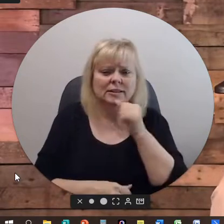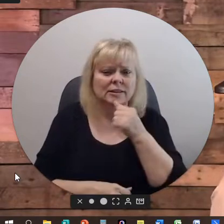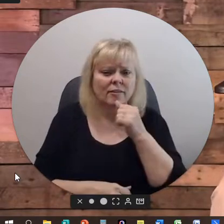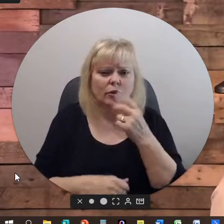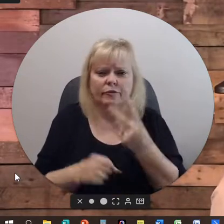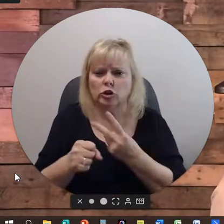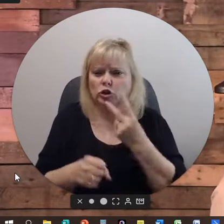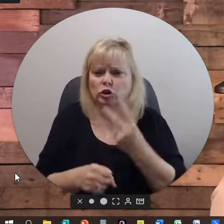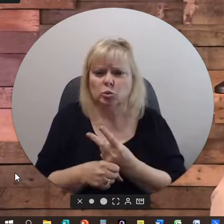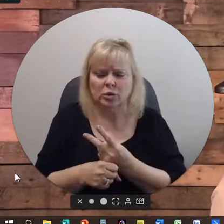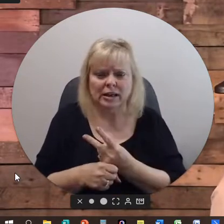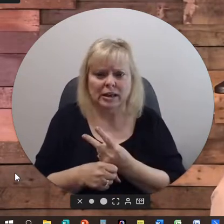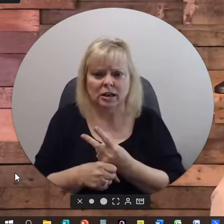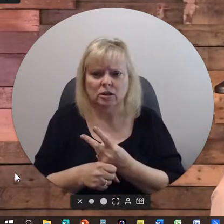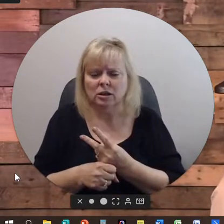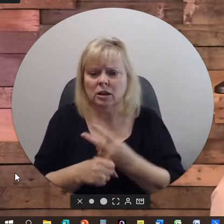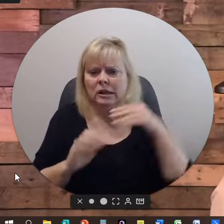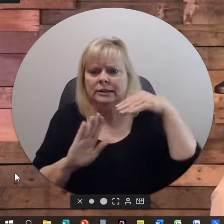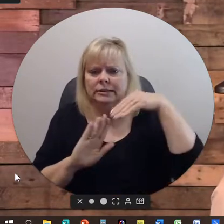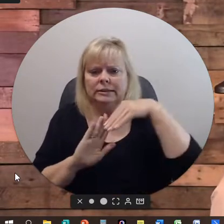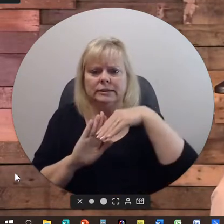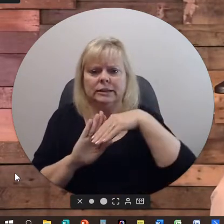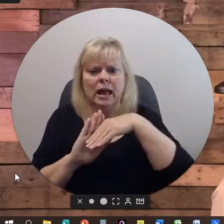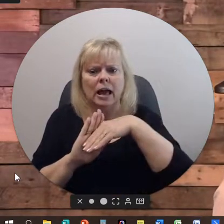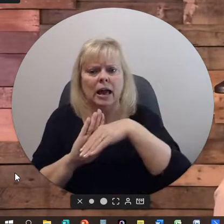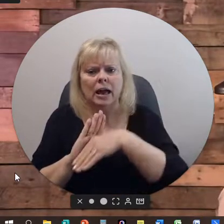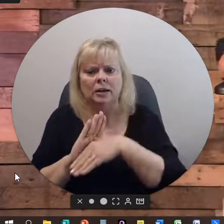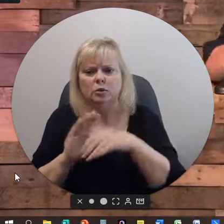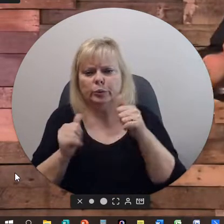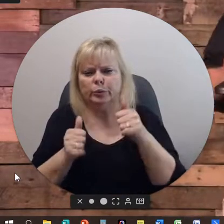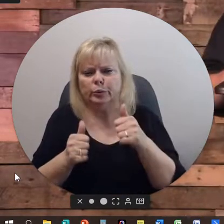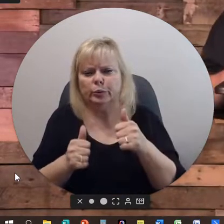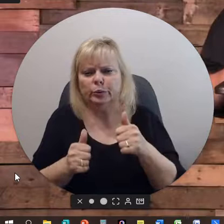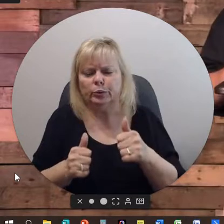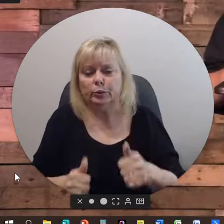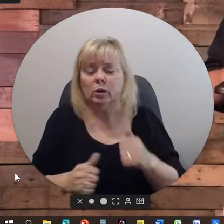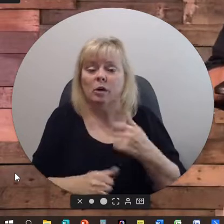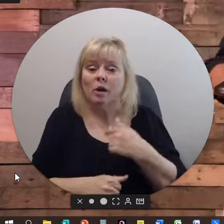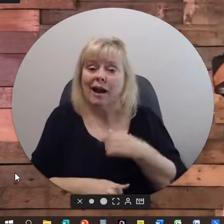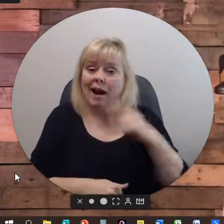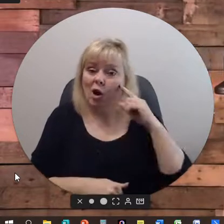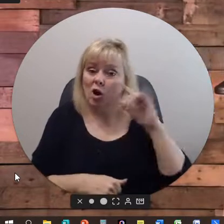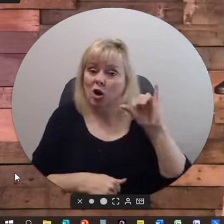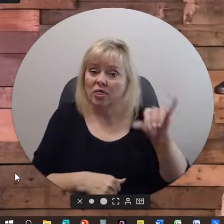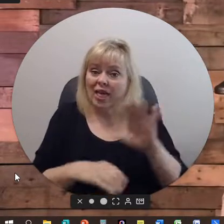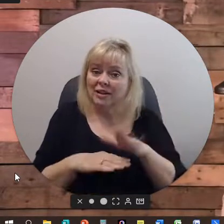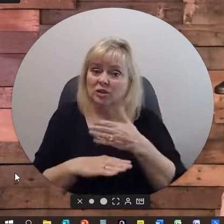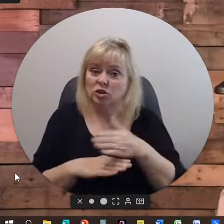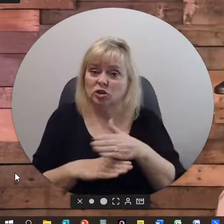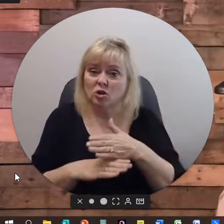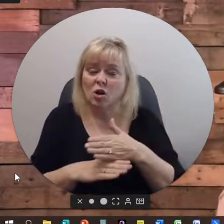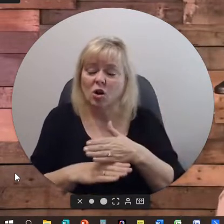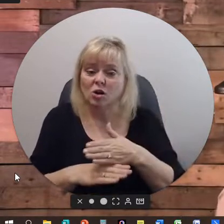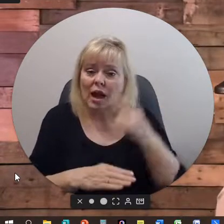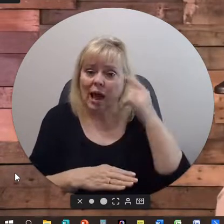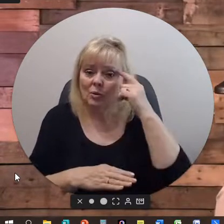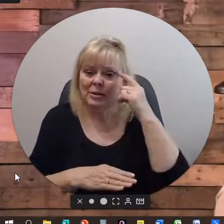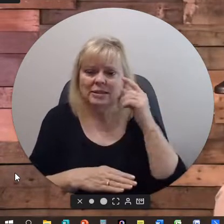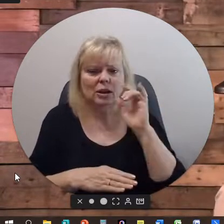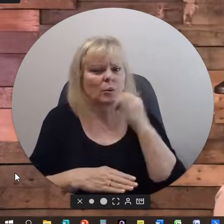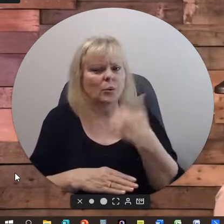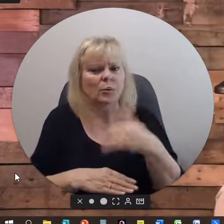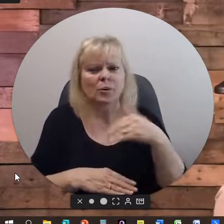of declines. And when I heard this song at the funeral, I felt certain that it was a heavenly gift from